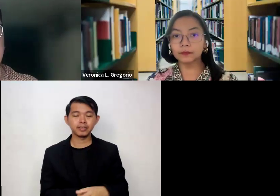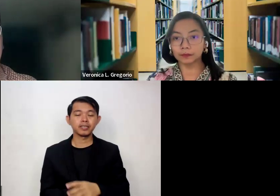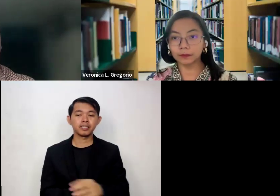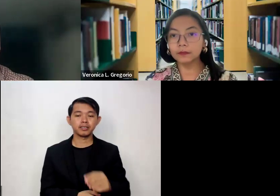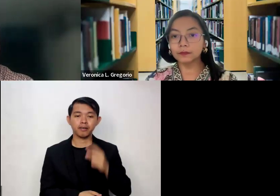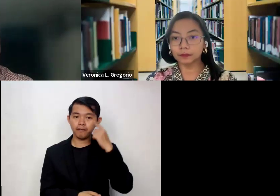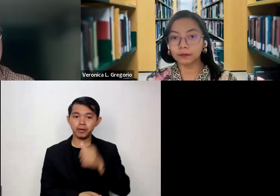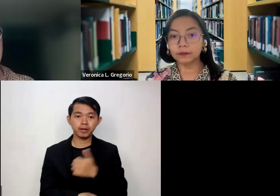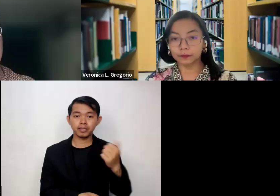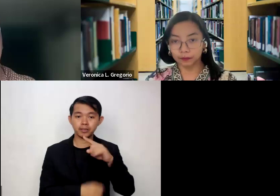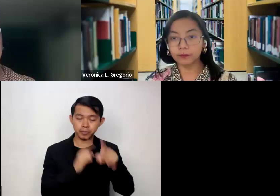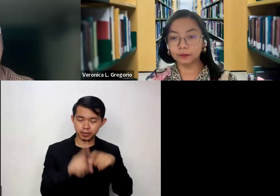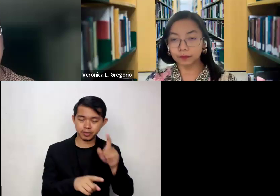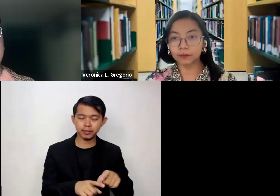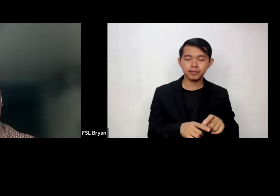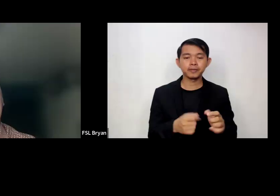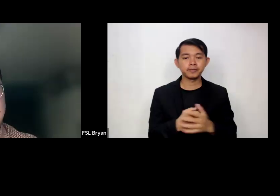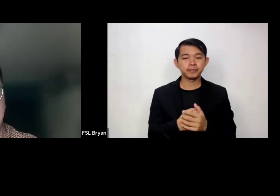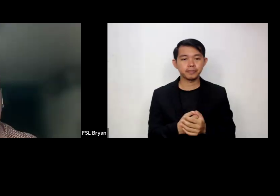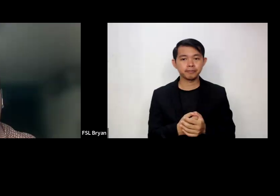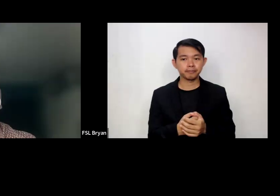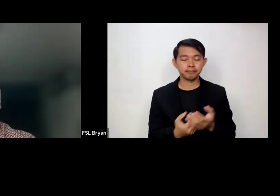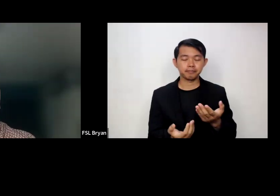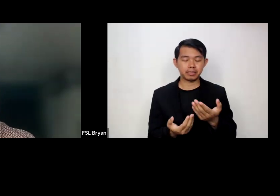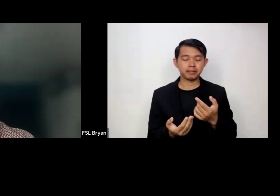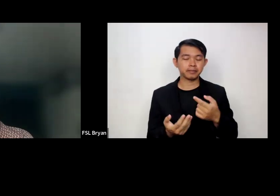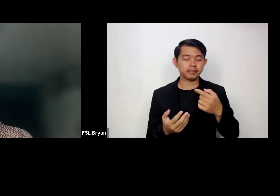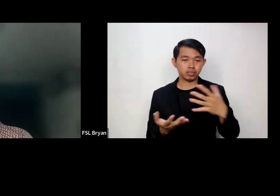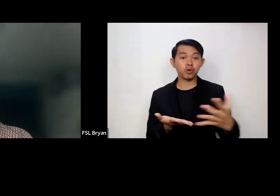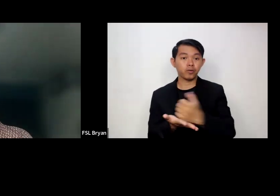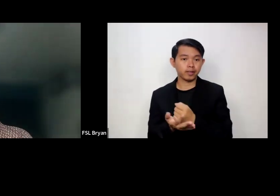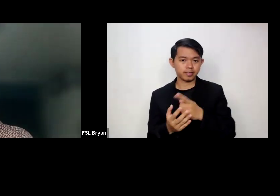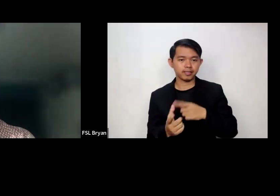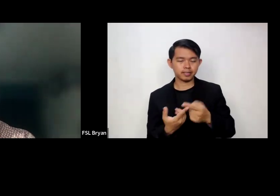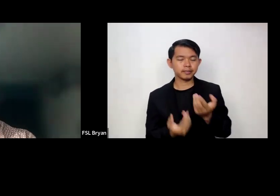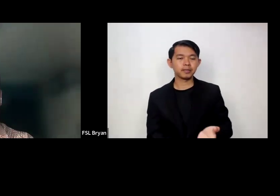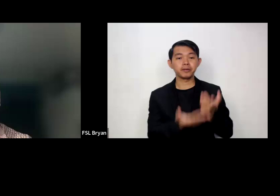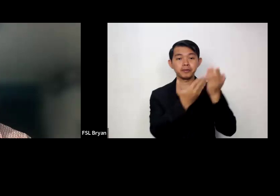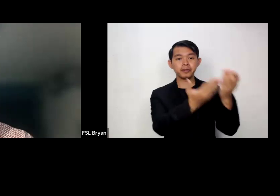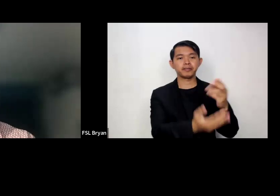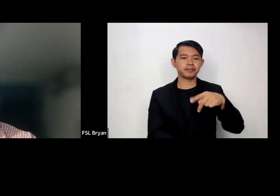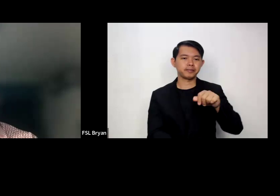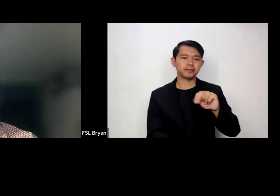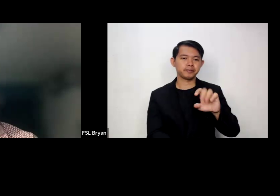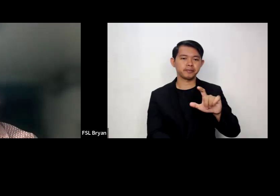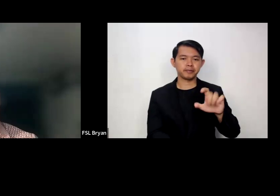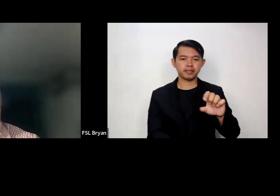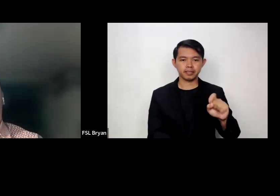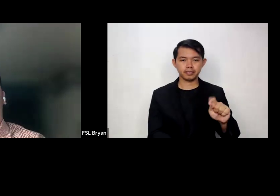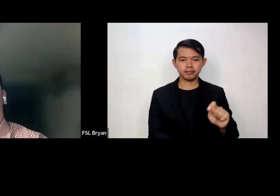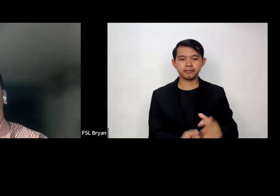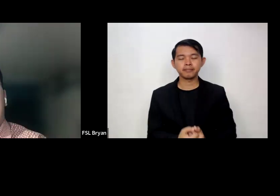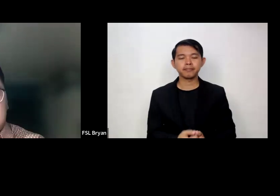just find a way to bring them to the panelists and then back to the folks. No? I guess this question, no, I think because